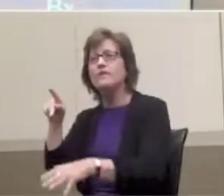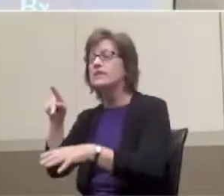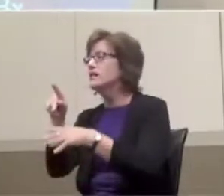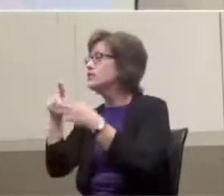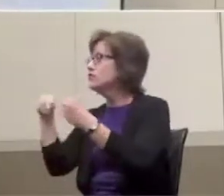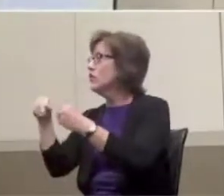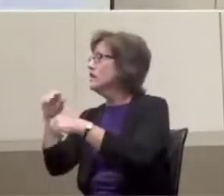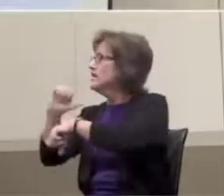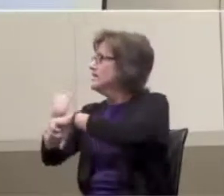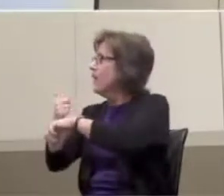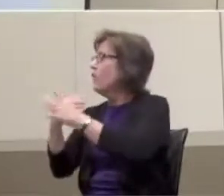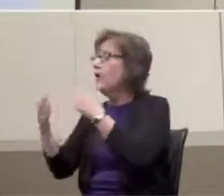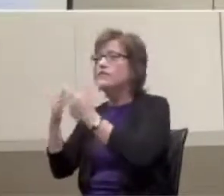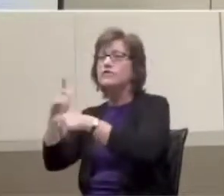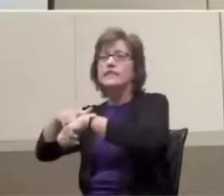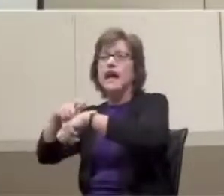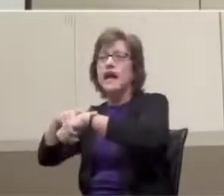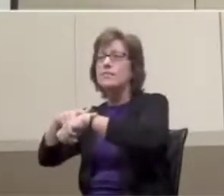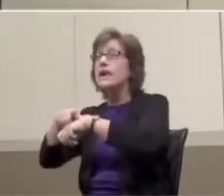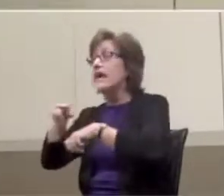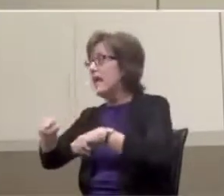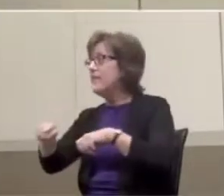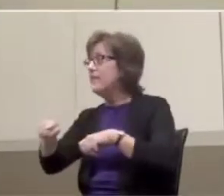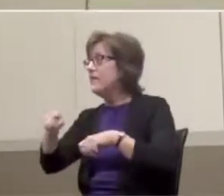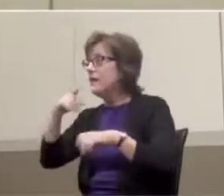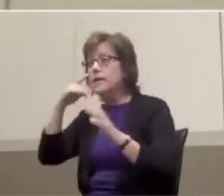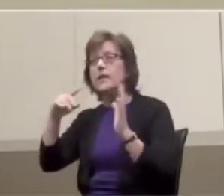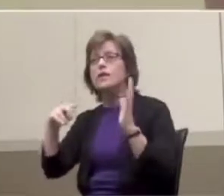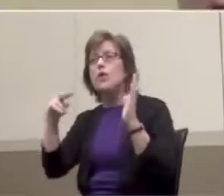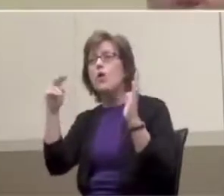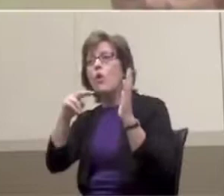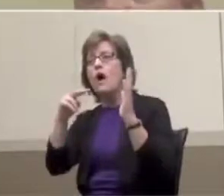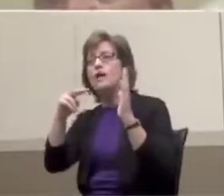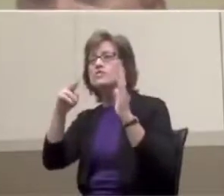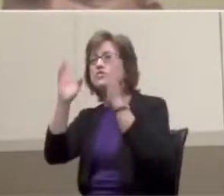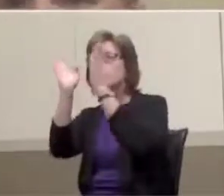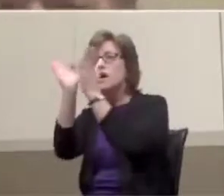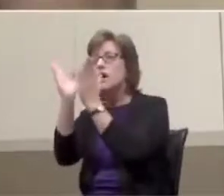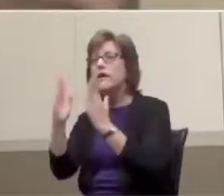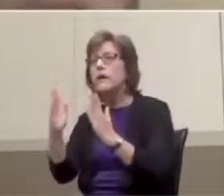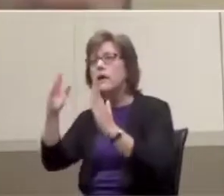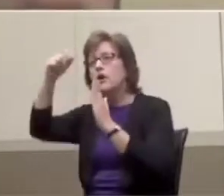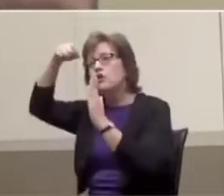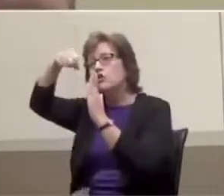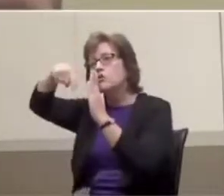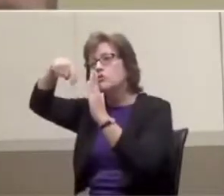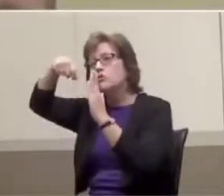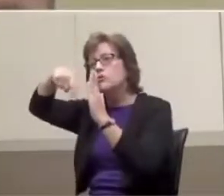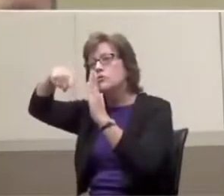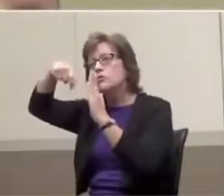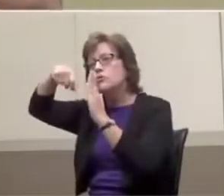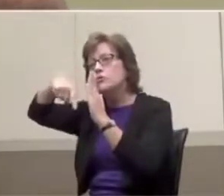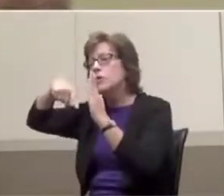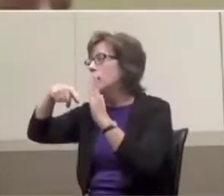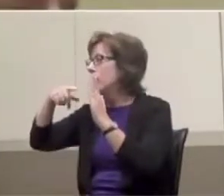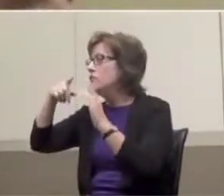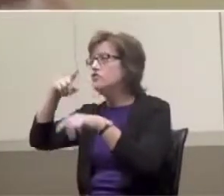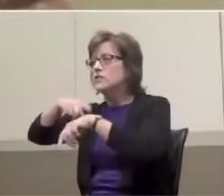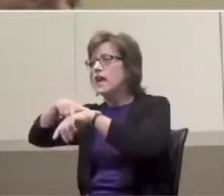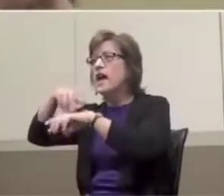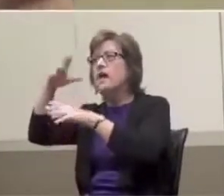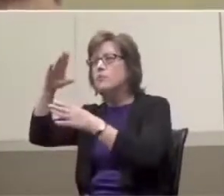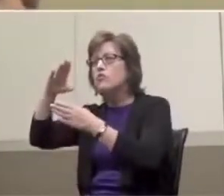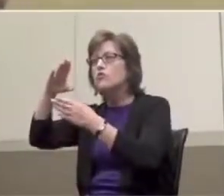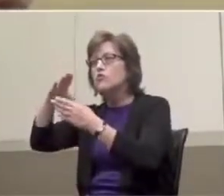that you want, and they can watch the grains of sand fall. And so that as your time is getting lower and lower and lower and